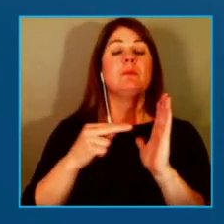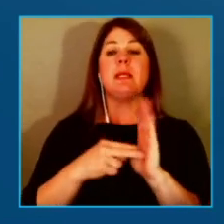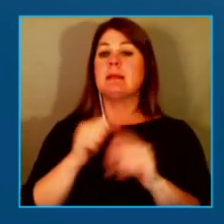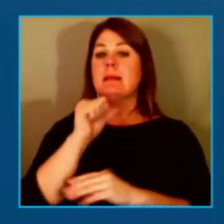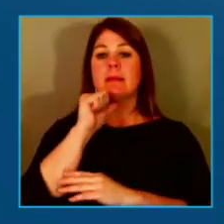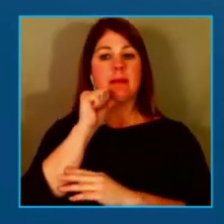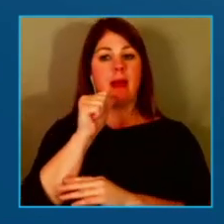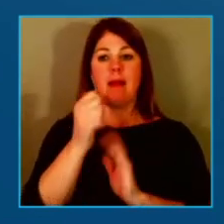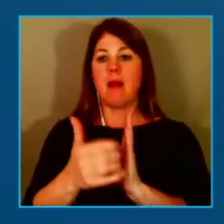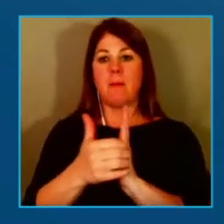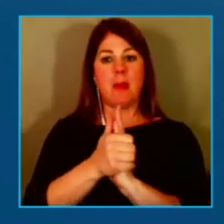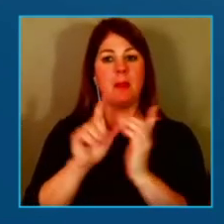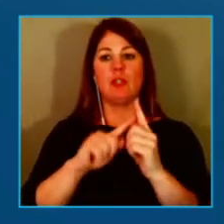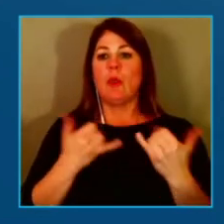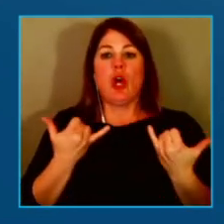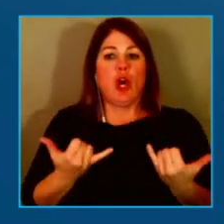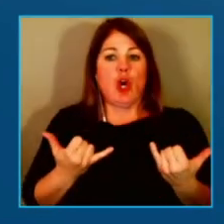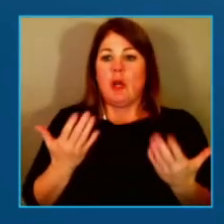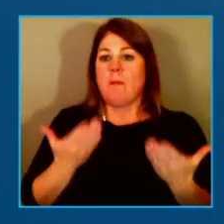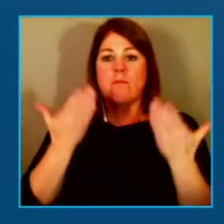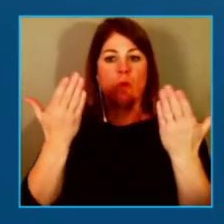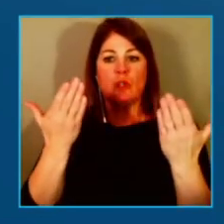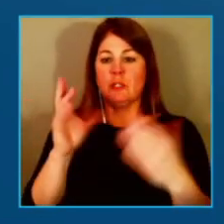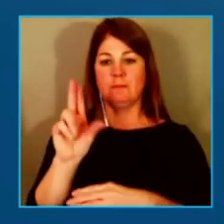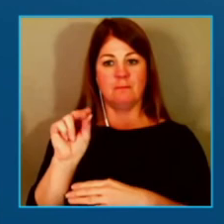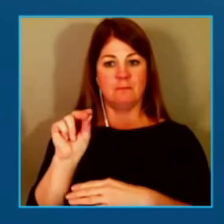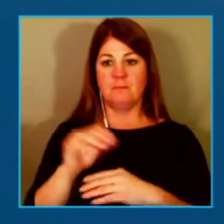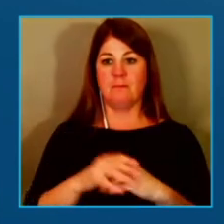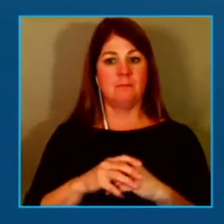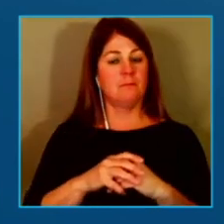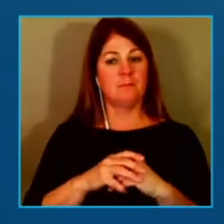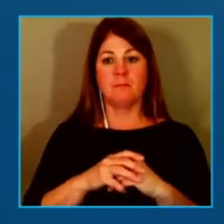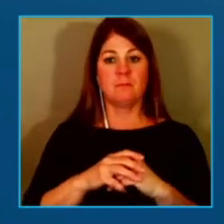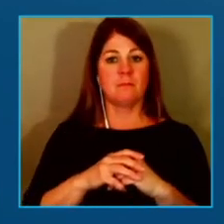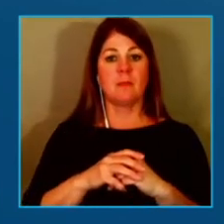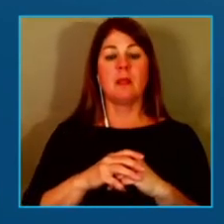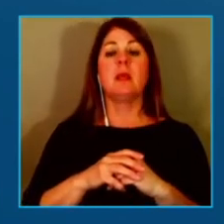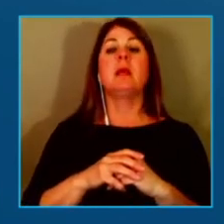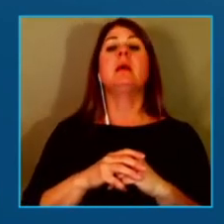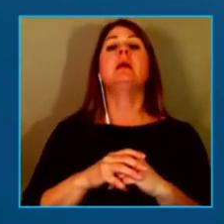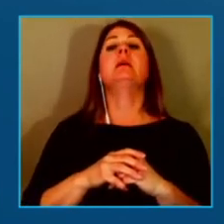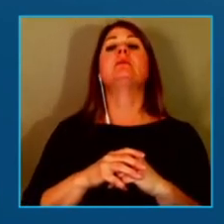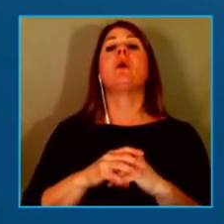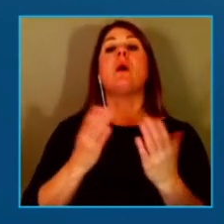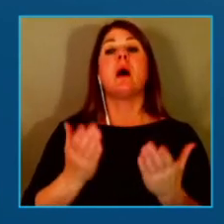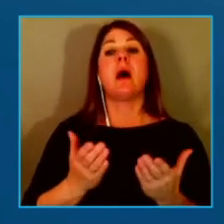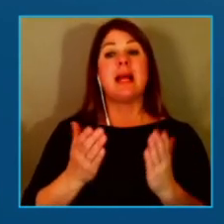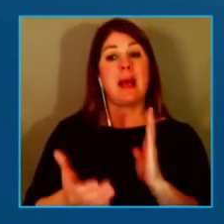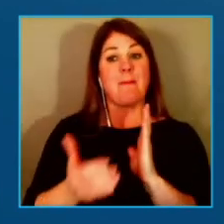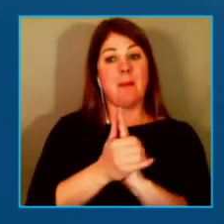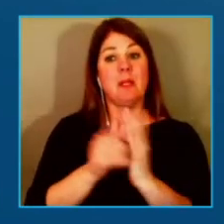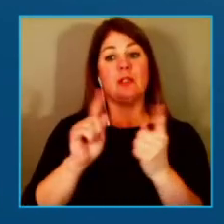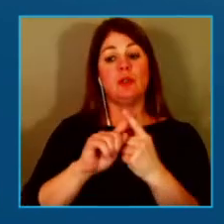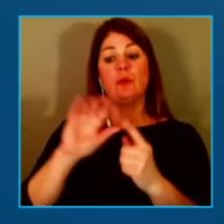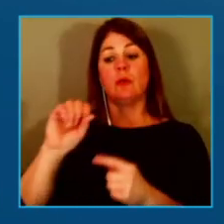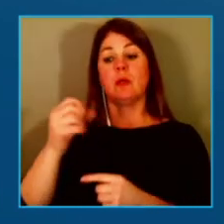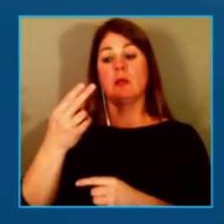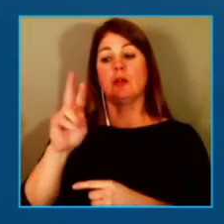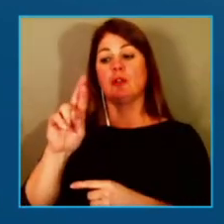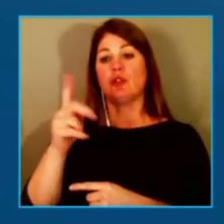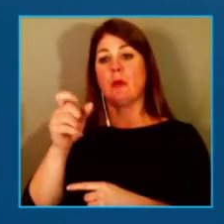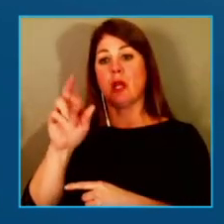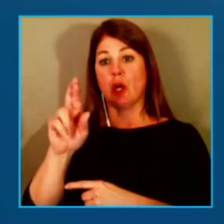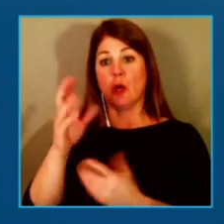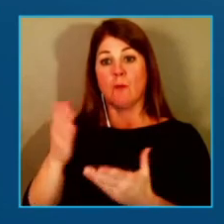the pending motion. It's not an amendment to the Schwecker motion, which is what is under